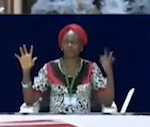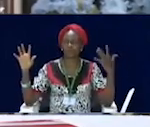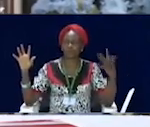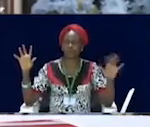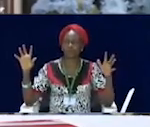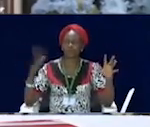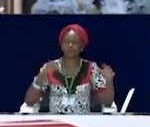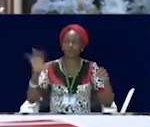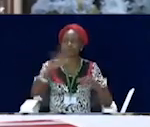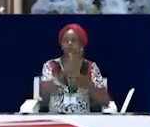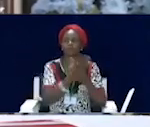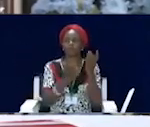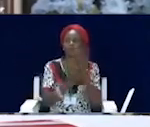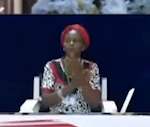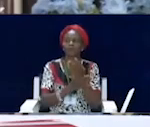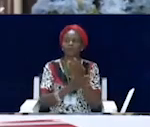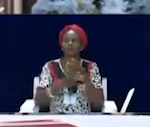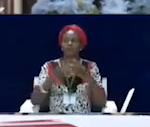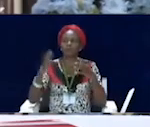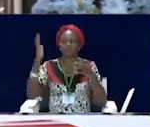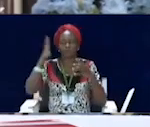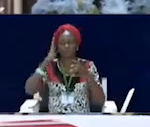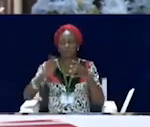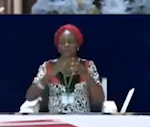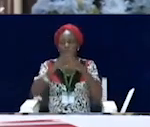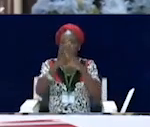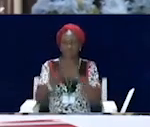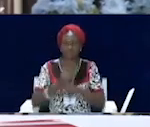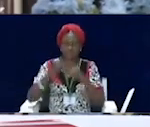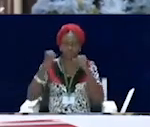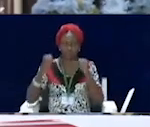And your hands will begin to transmit power.